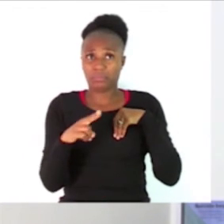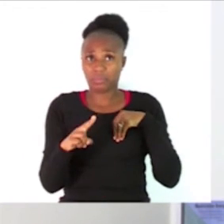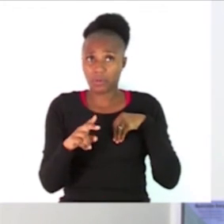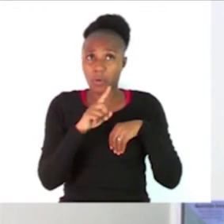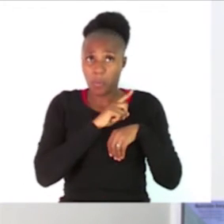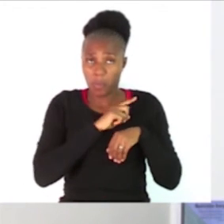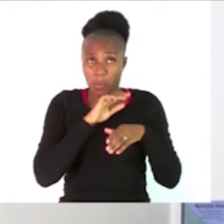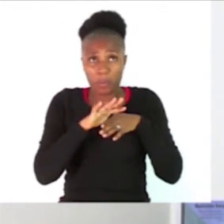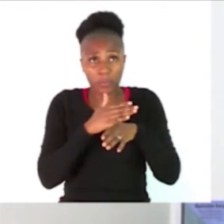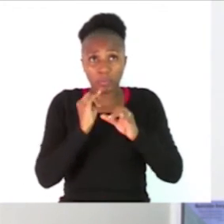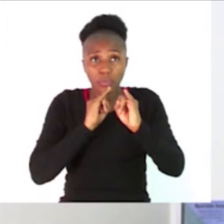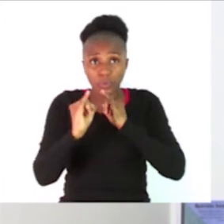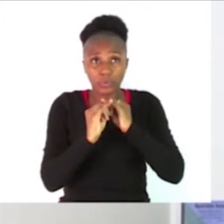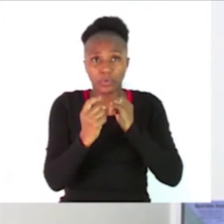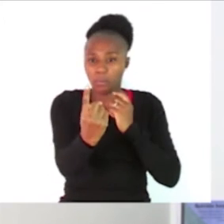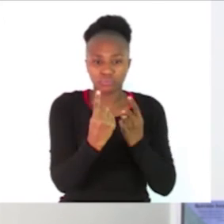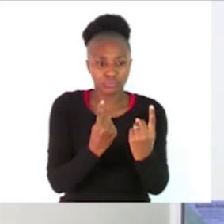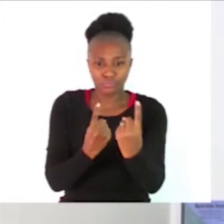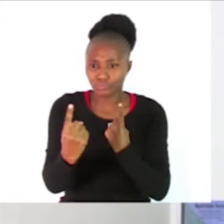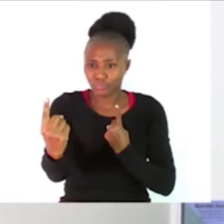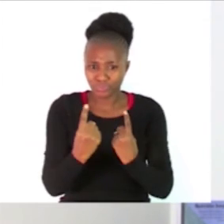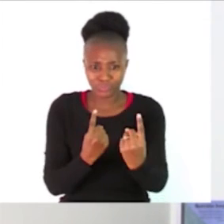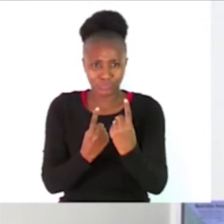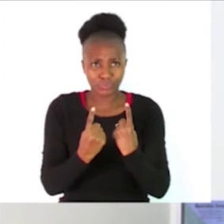a lot of people. And if you come,